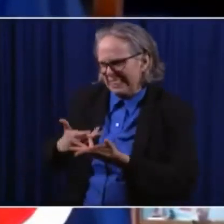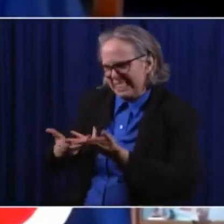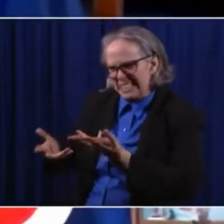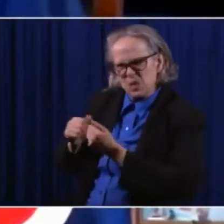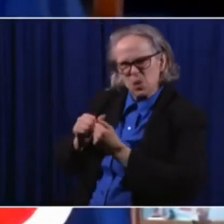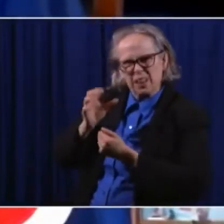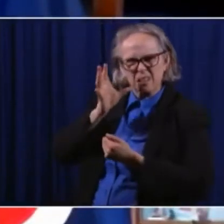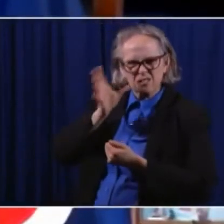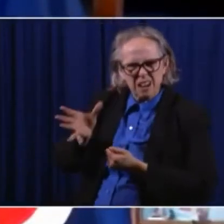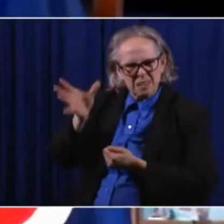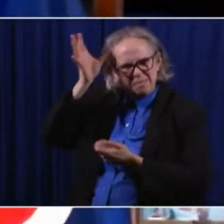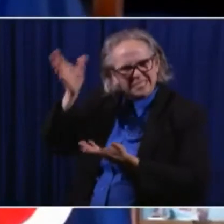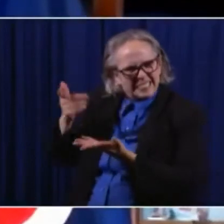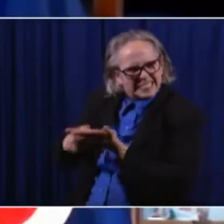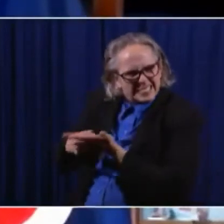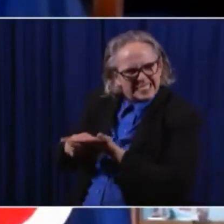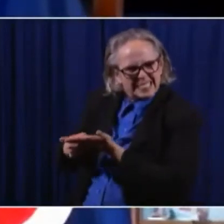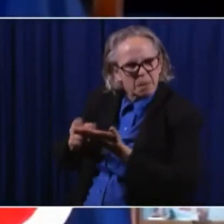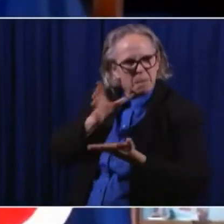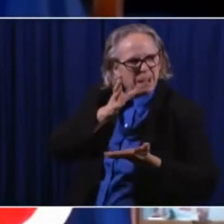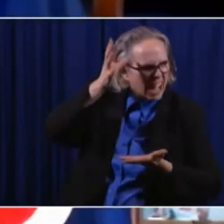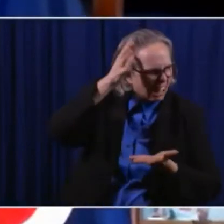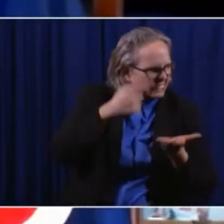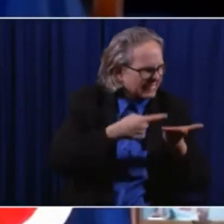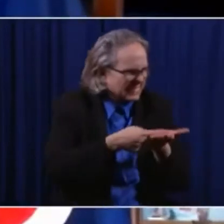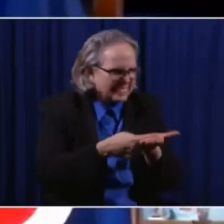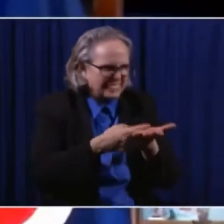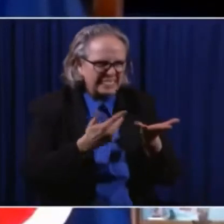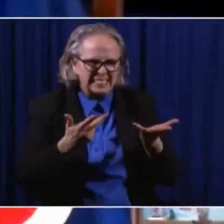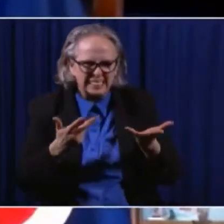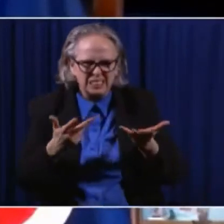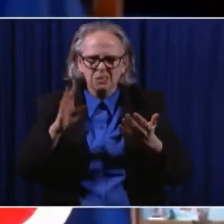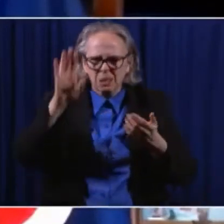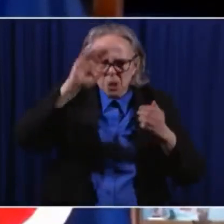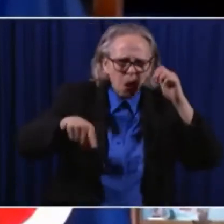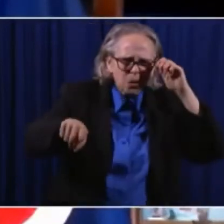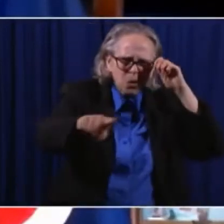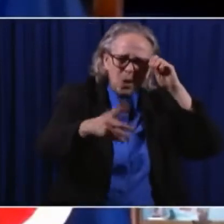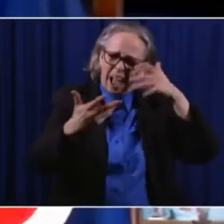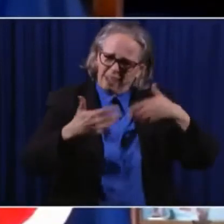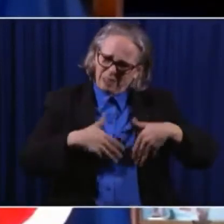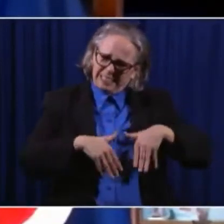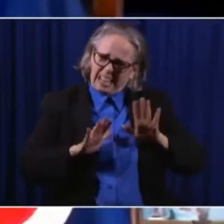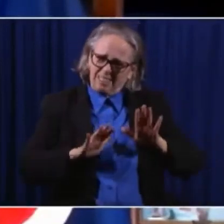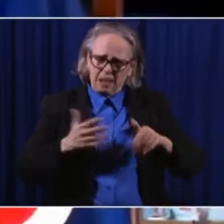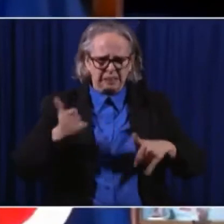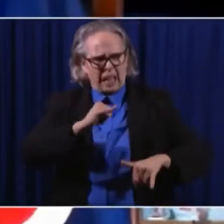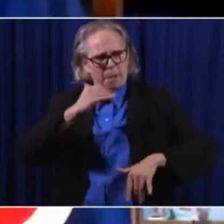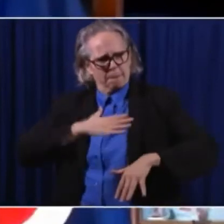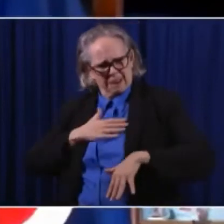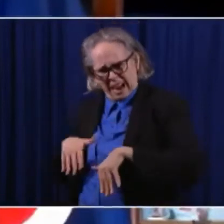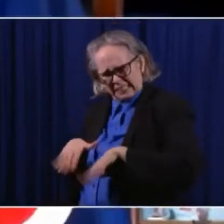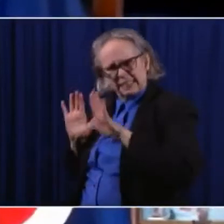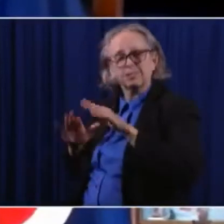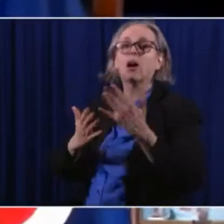say thank you. Thank you for all of you who will make sacrifices, have been making them, and will be making them as